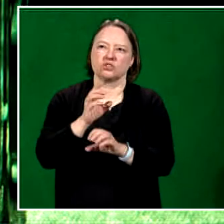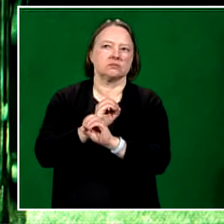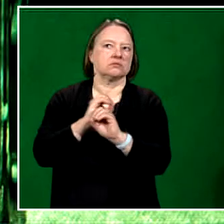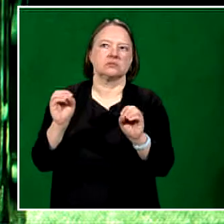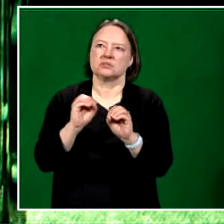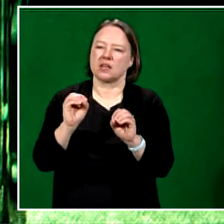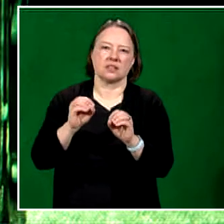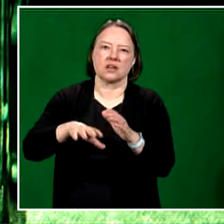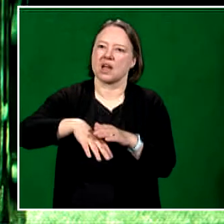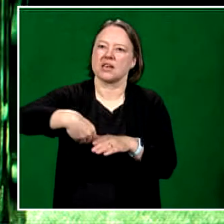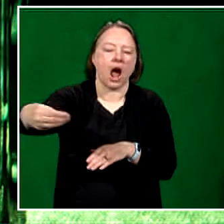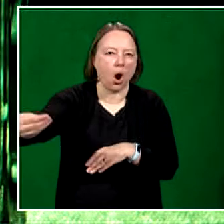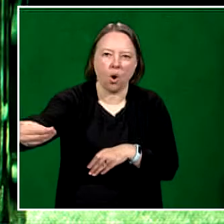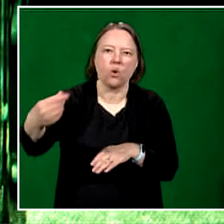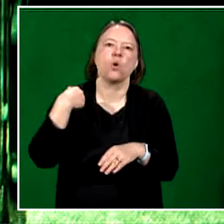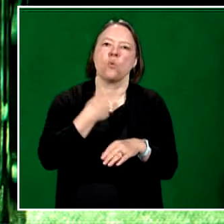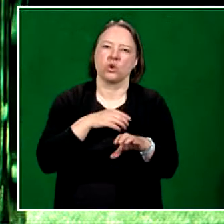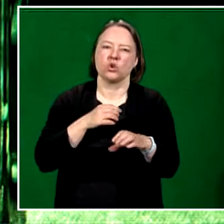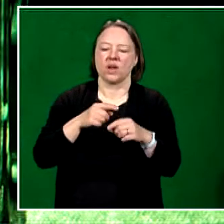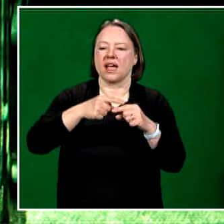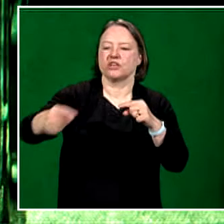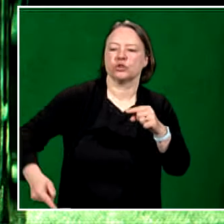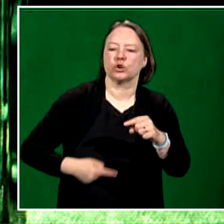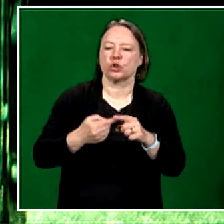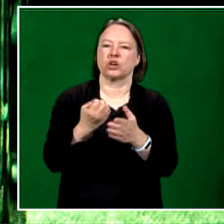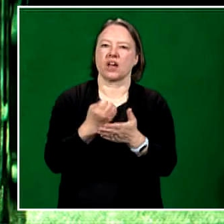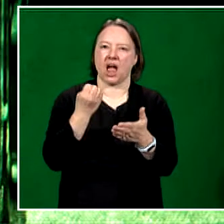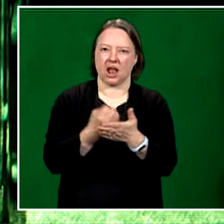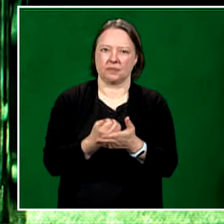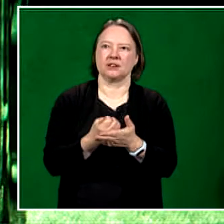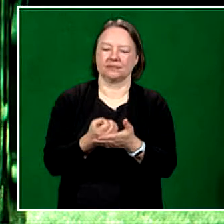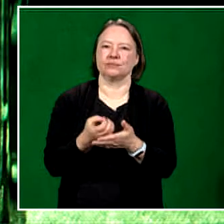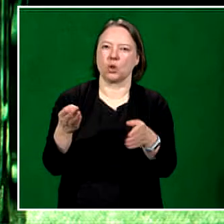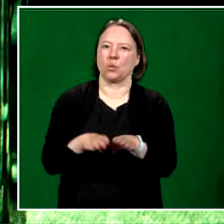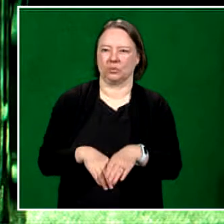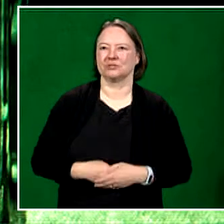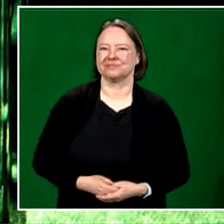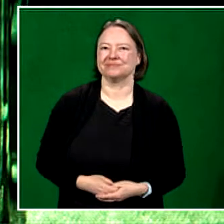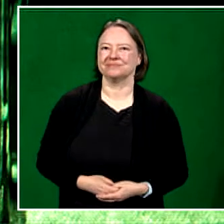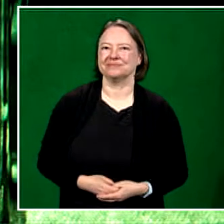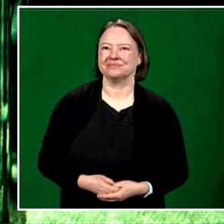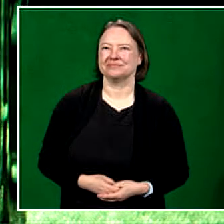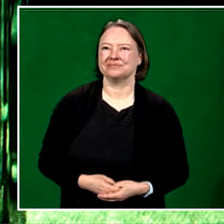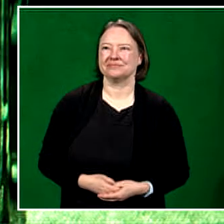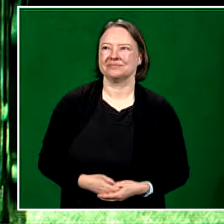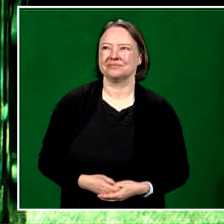gets out and we are doing a circular economy closed loop.